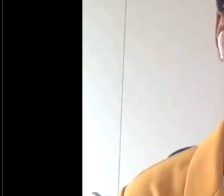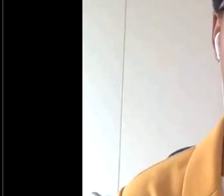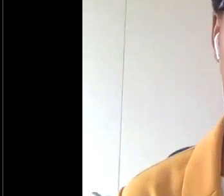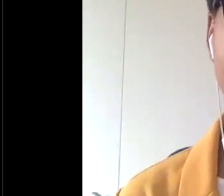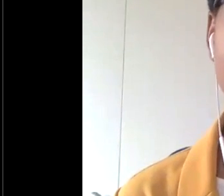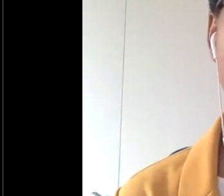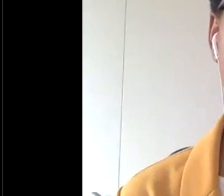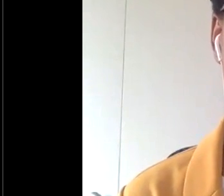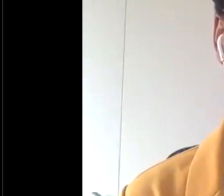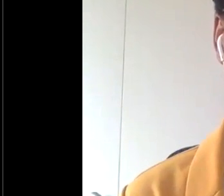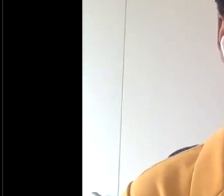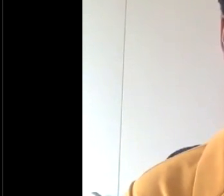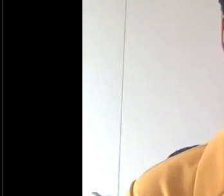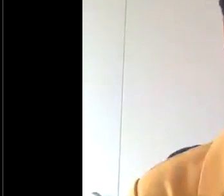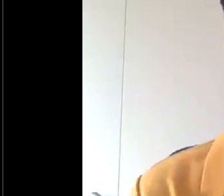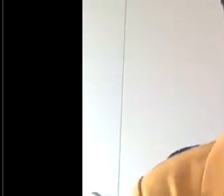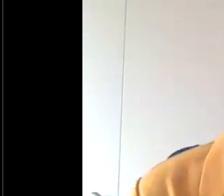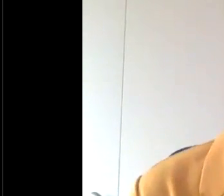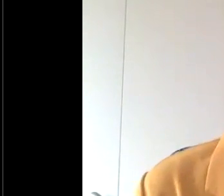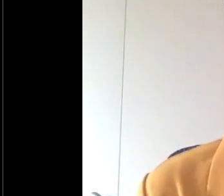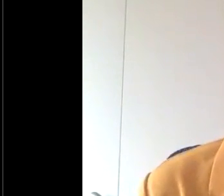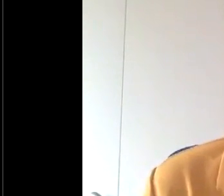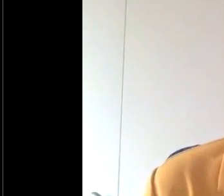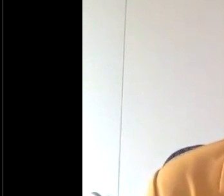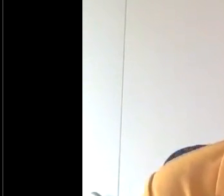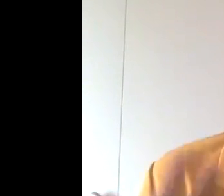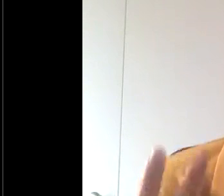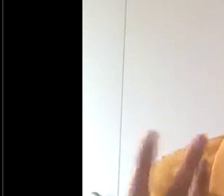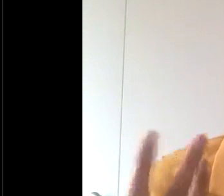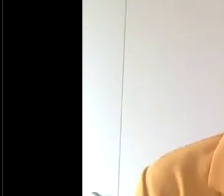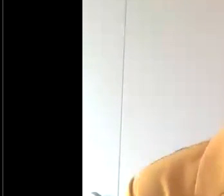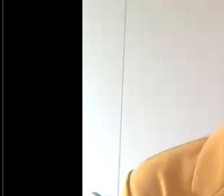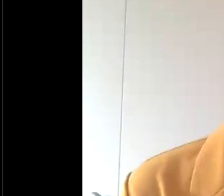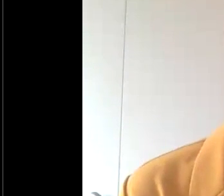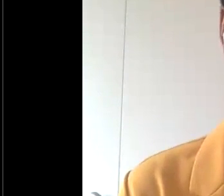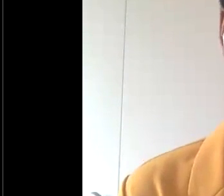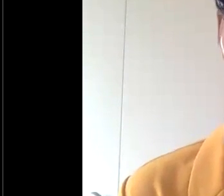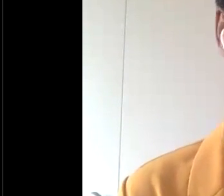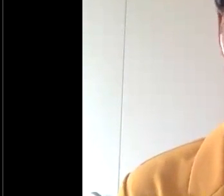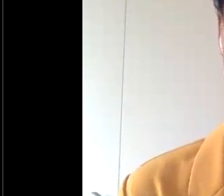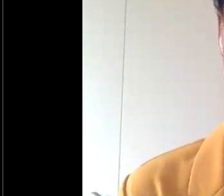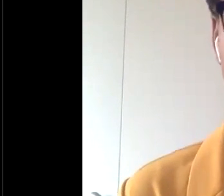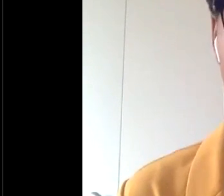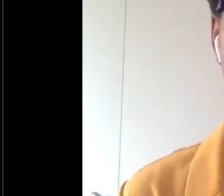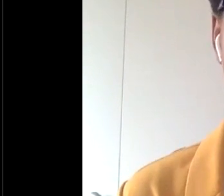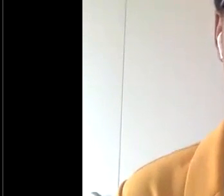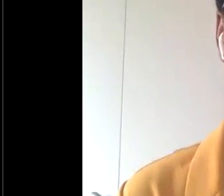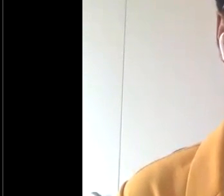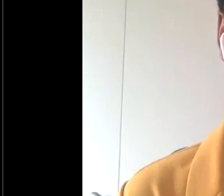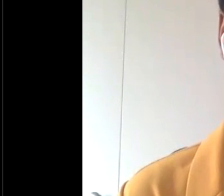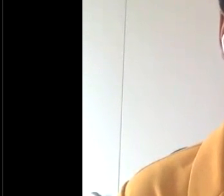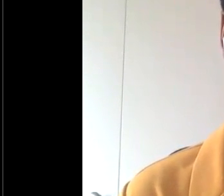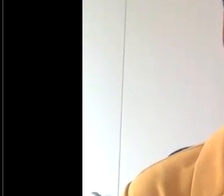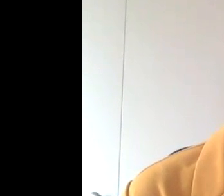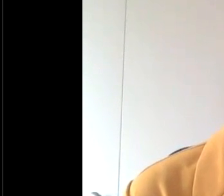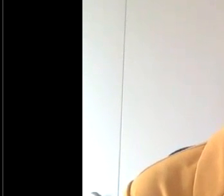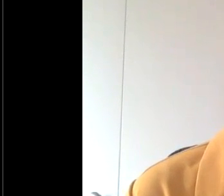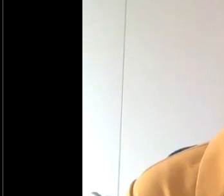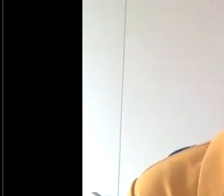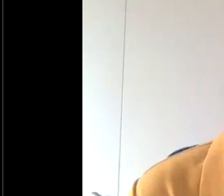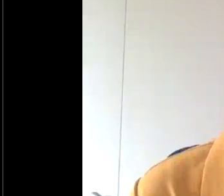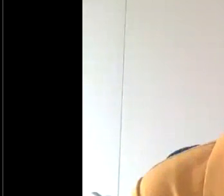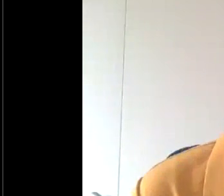but realizing the ways that those needs are actually interconnected and presenting that to faculty or administrators or whoever it is that has the